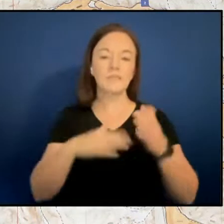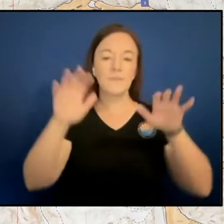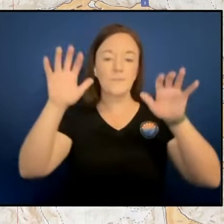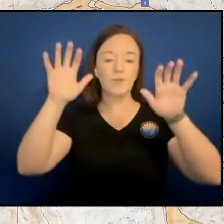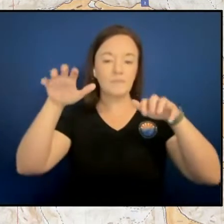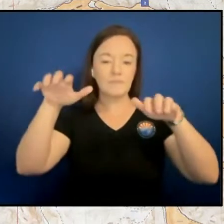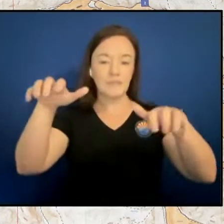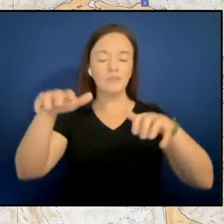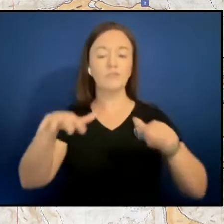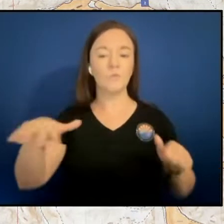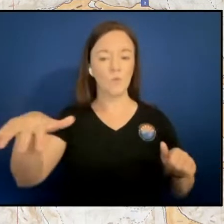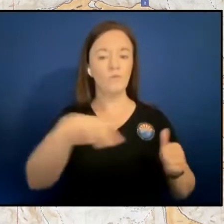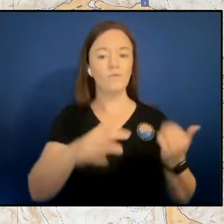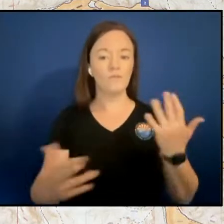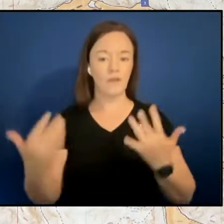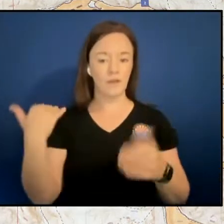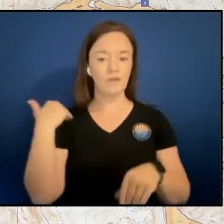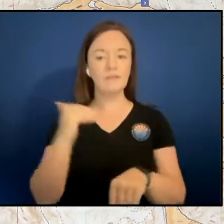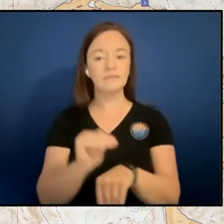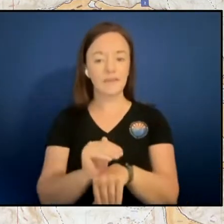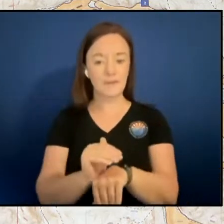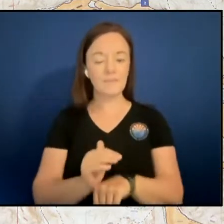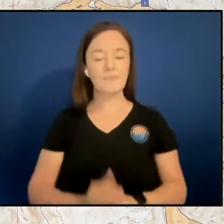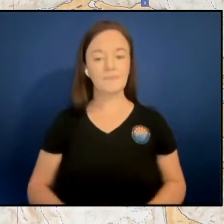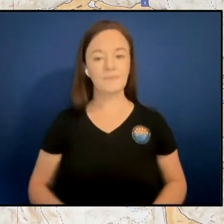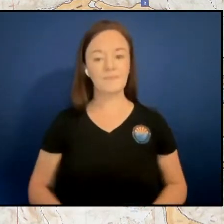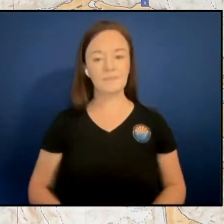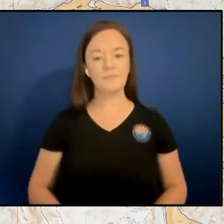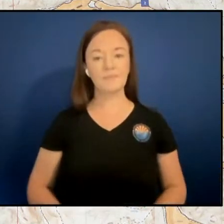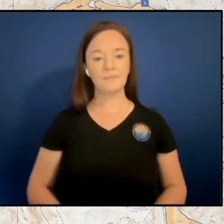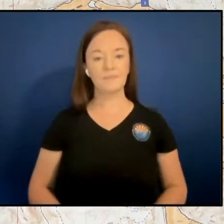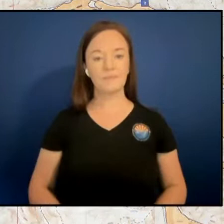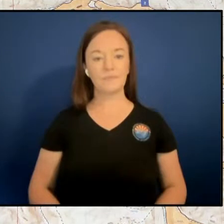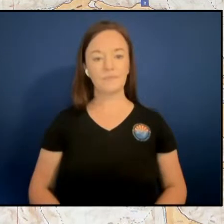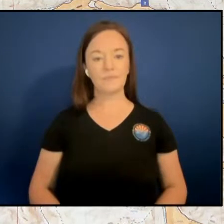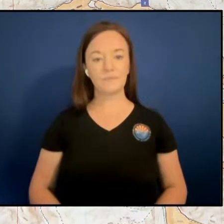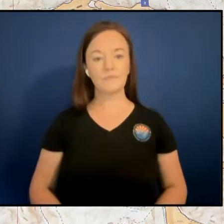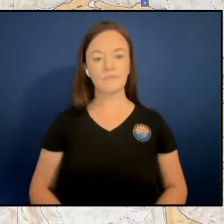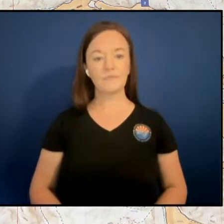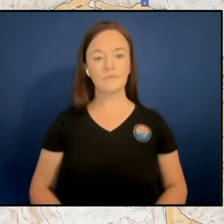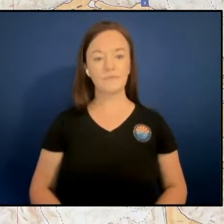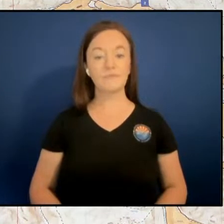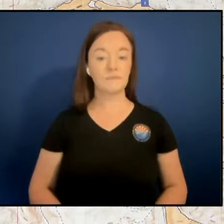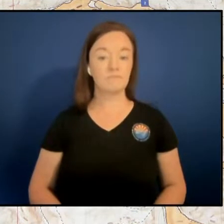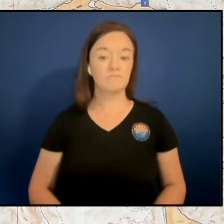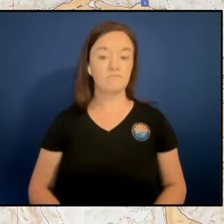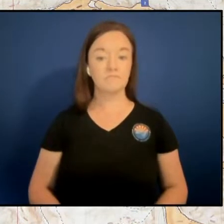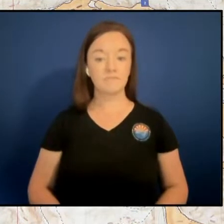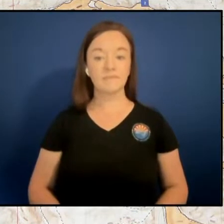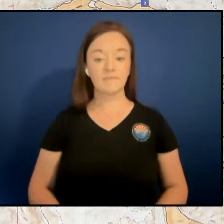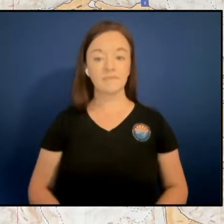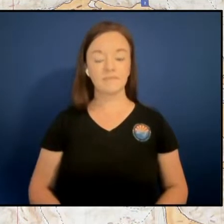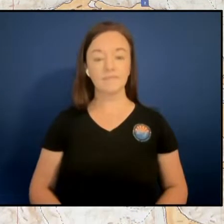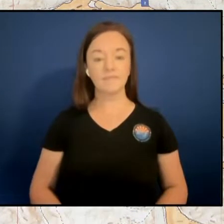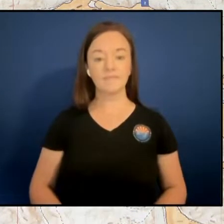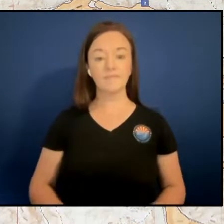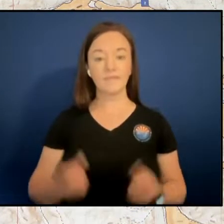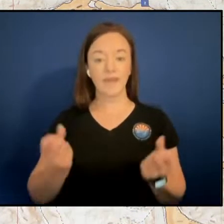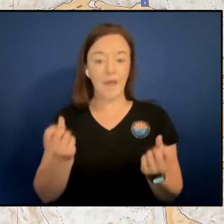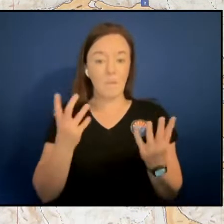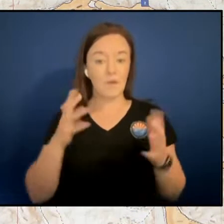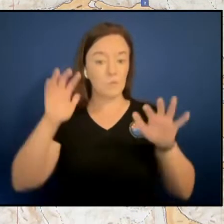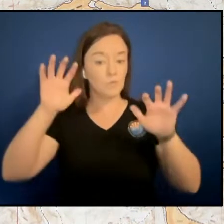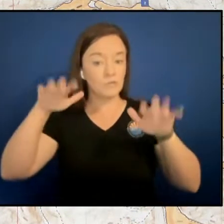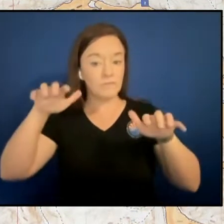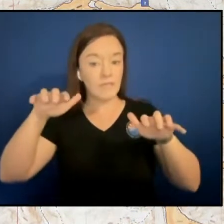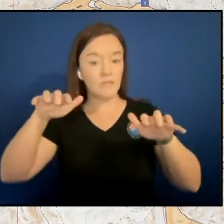fire last night, and that's, I think the amount of precipitation we got, based on the